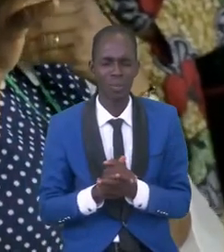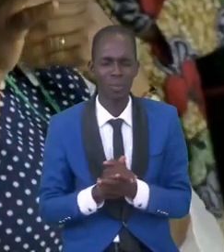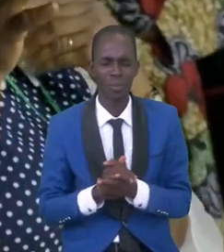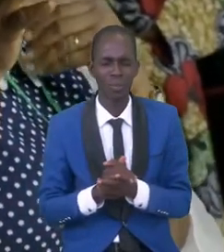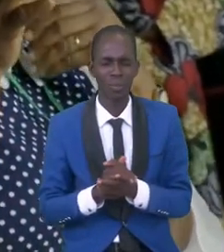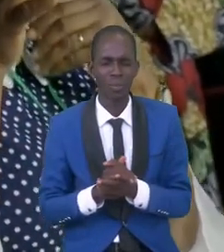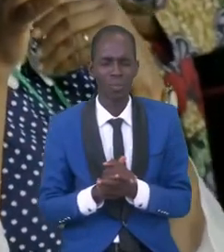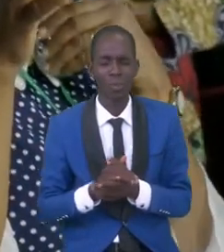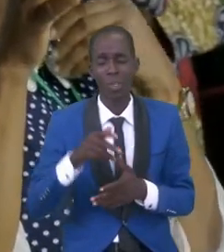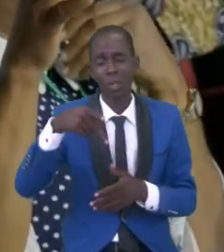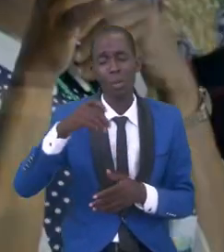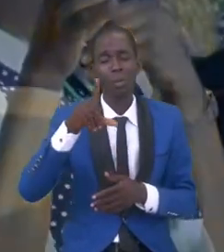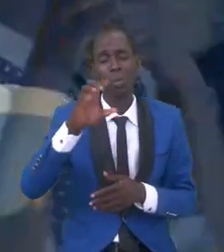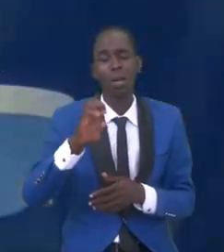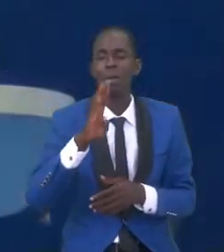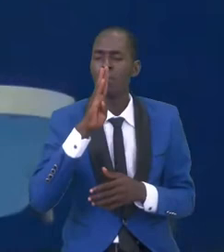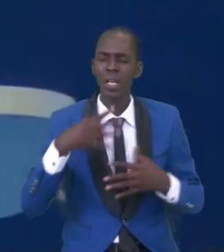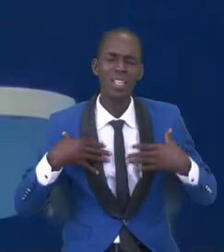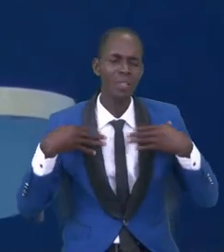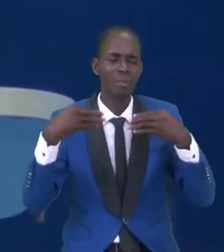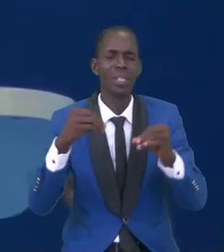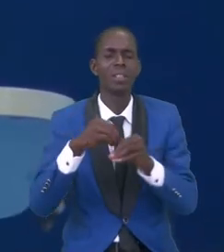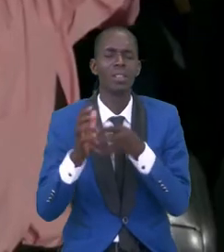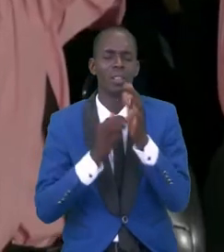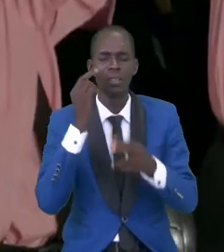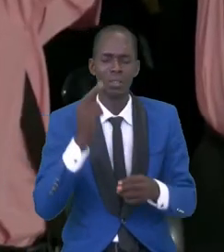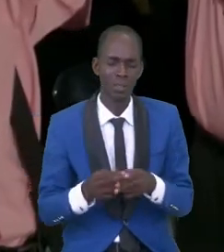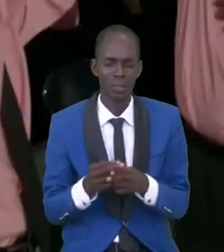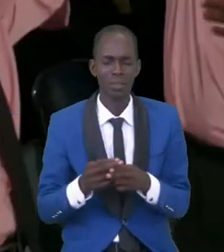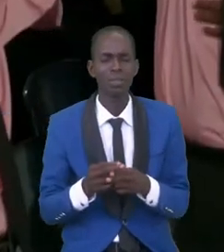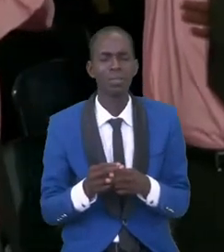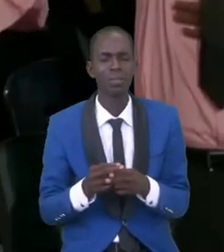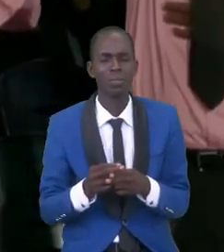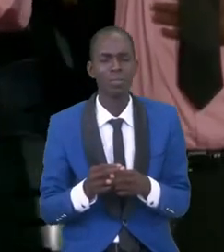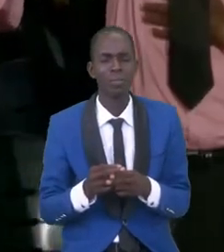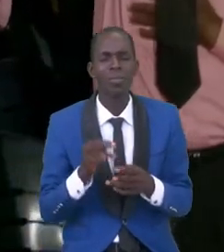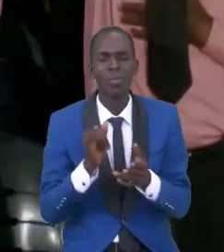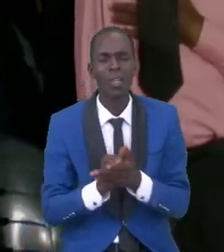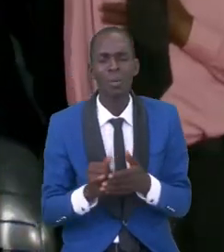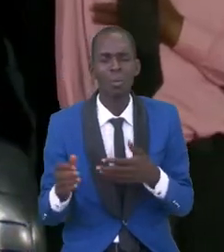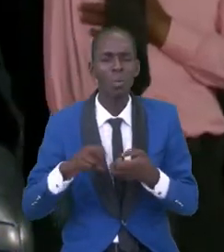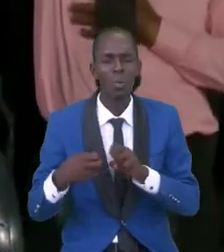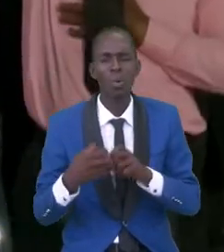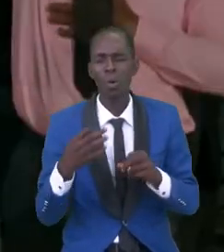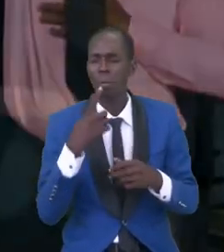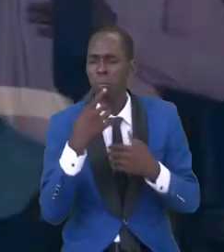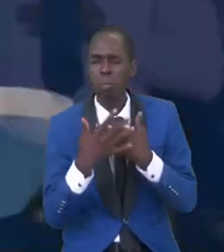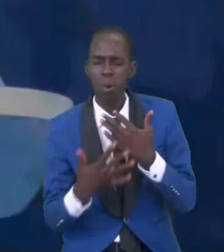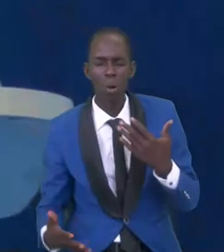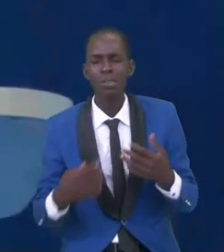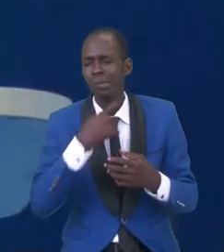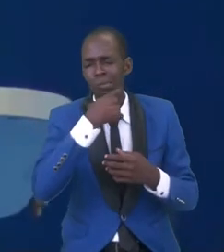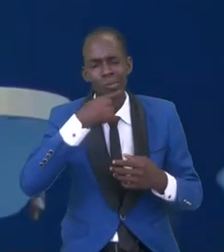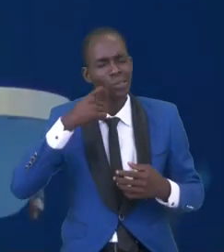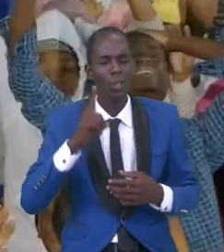Pile, be healed in Jesus' name. That is your blood, dry up in